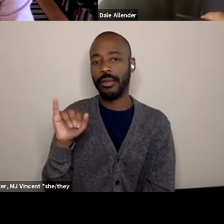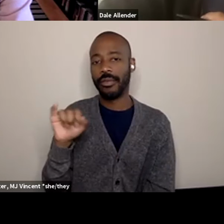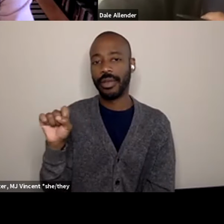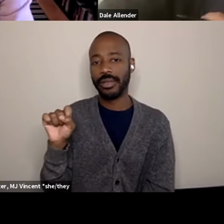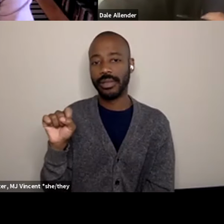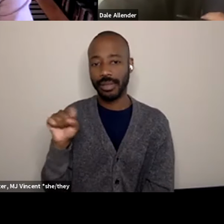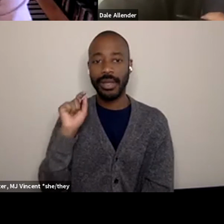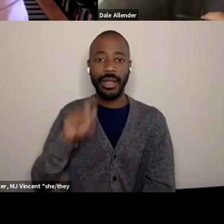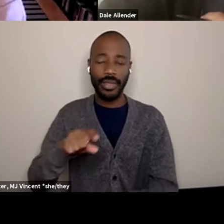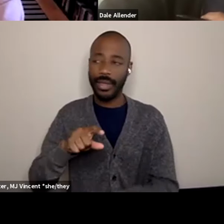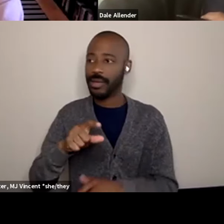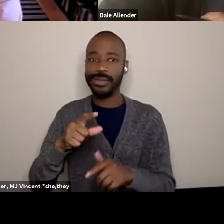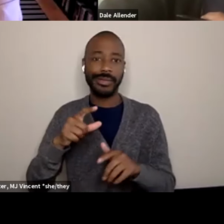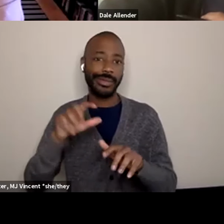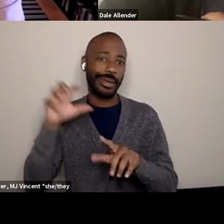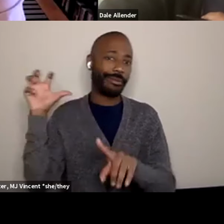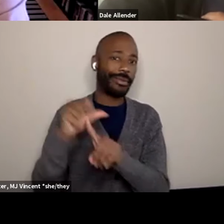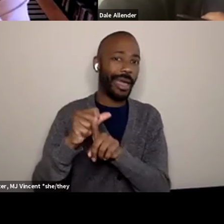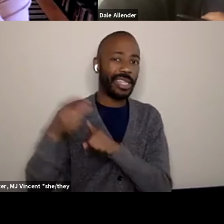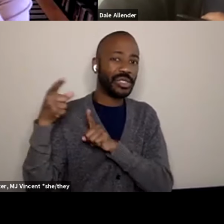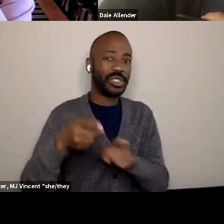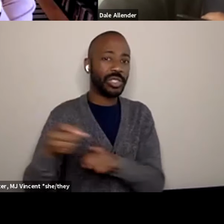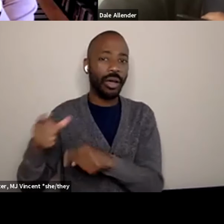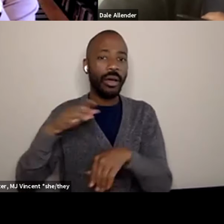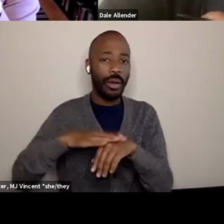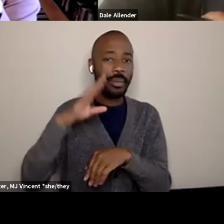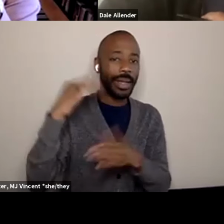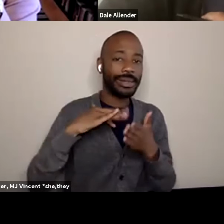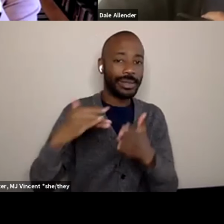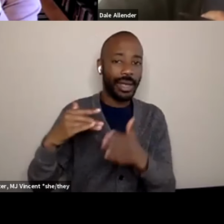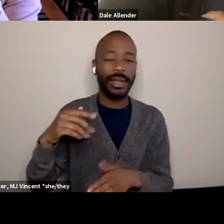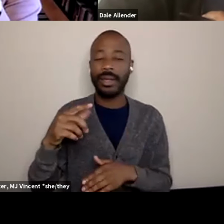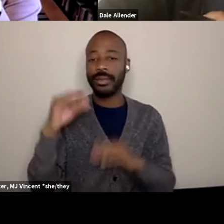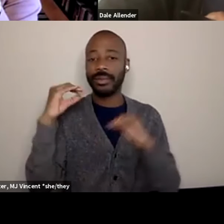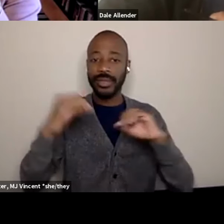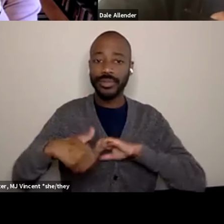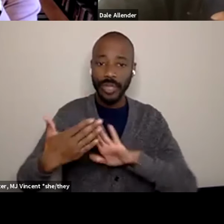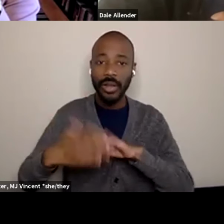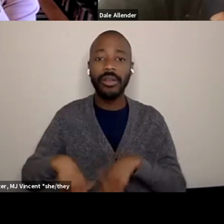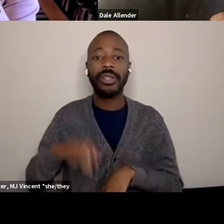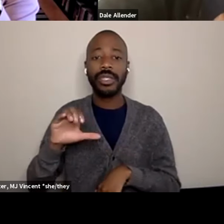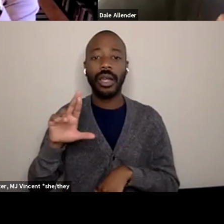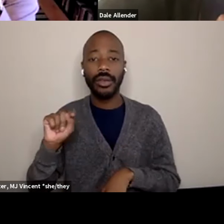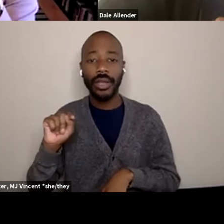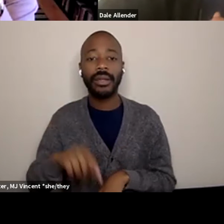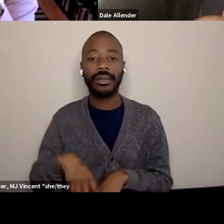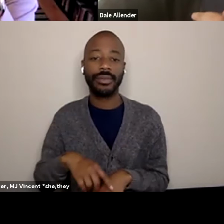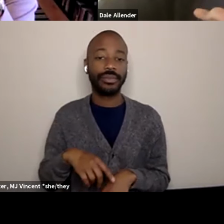Black studies, on culturally responsive pedagogy, on critical race theory. This book, to me, in the spirit of the work we